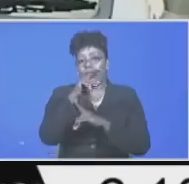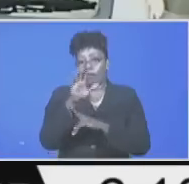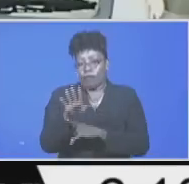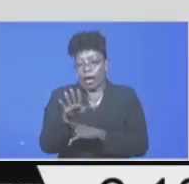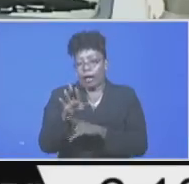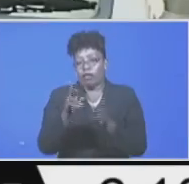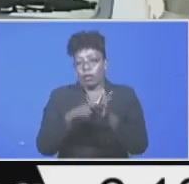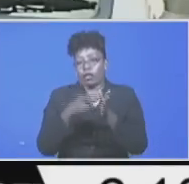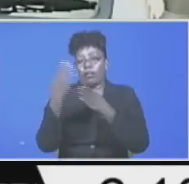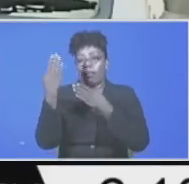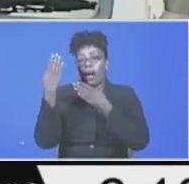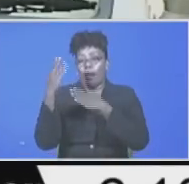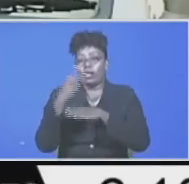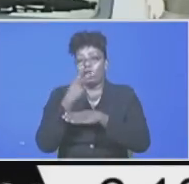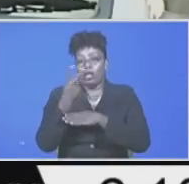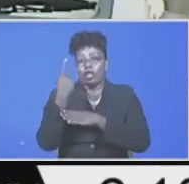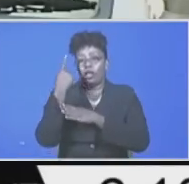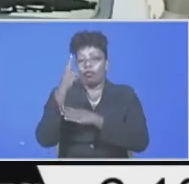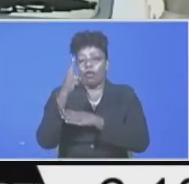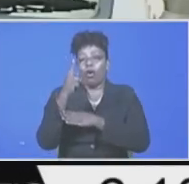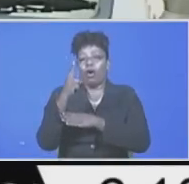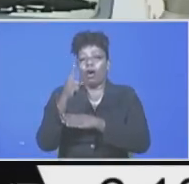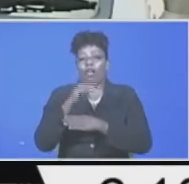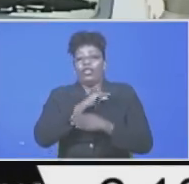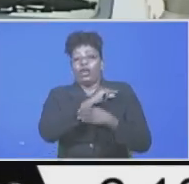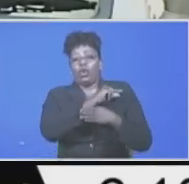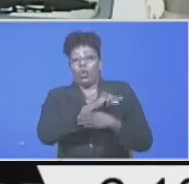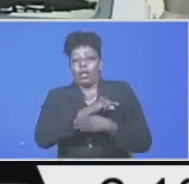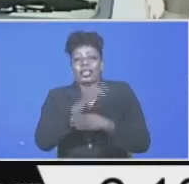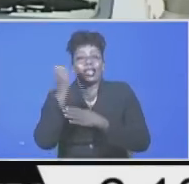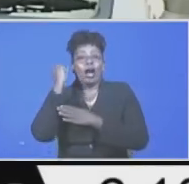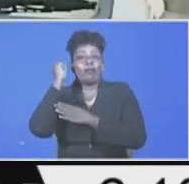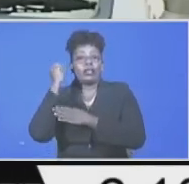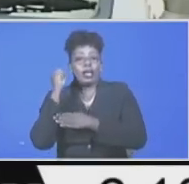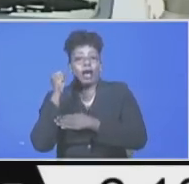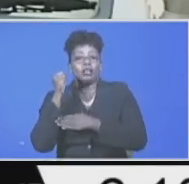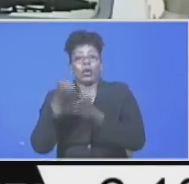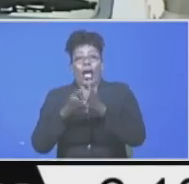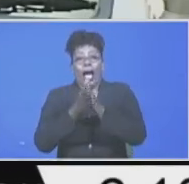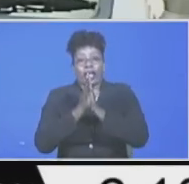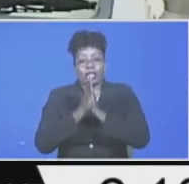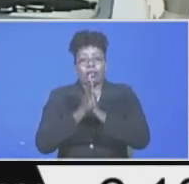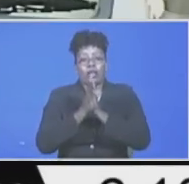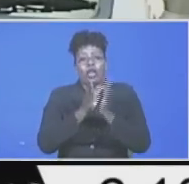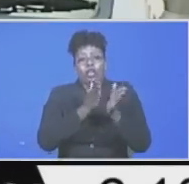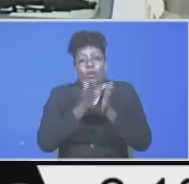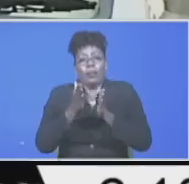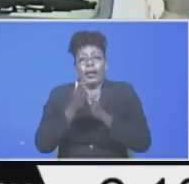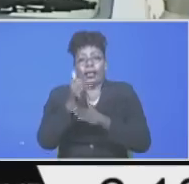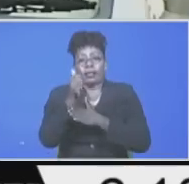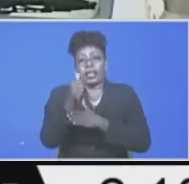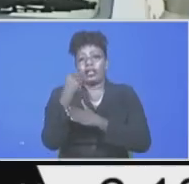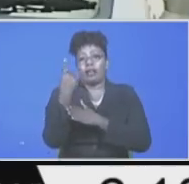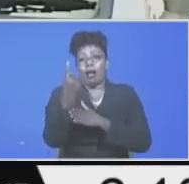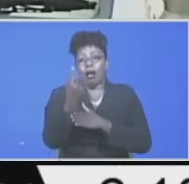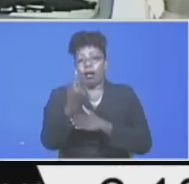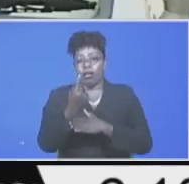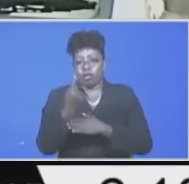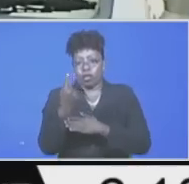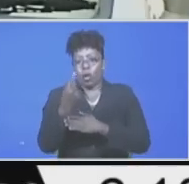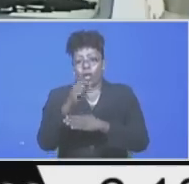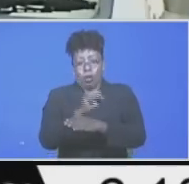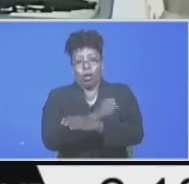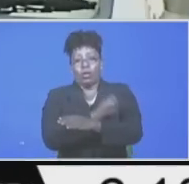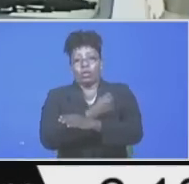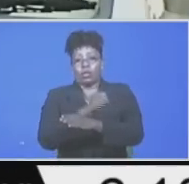representatives for the Bahamas. We're just looking for the quality of sound. So we're asking them to prepare a solo, and then we will do some vocal exercises, see how